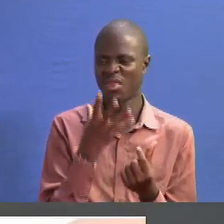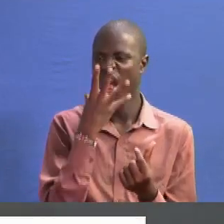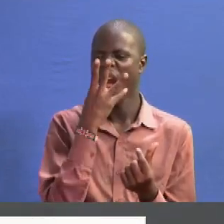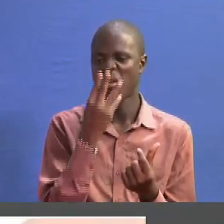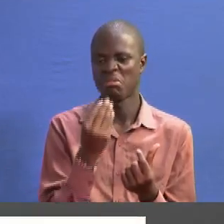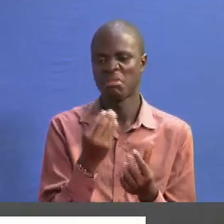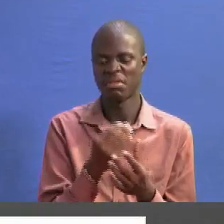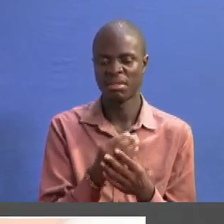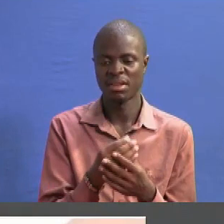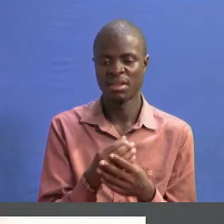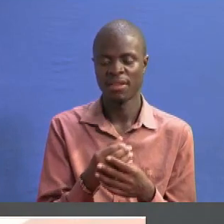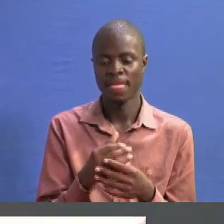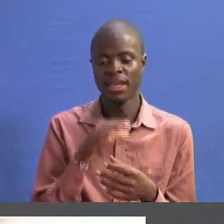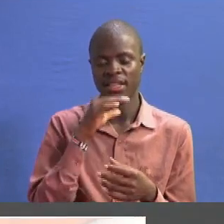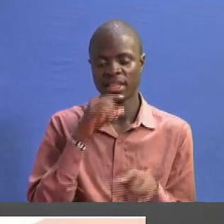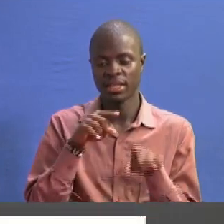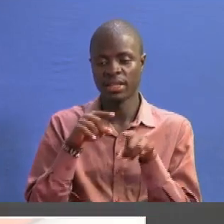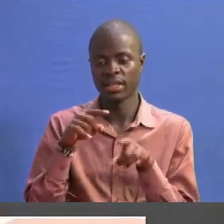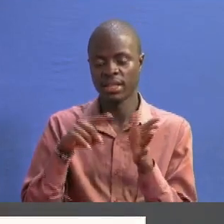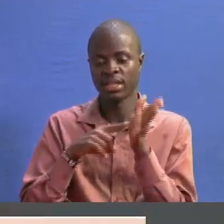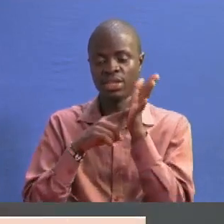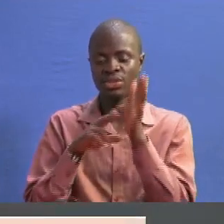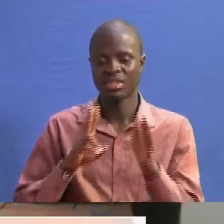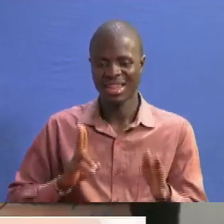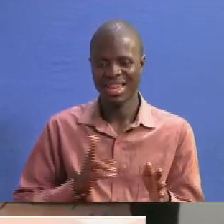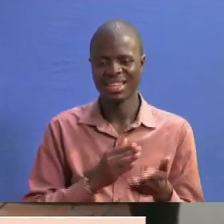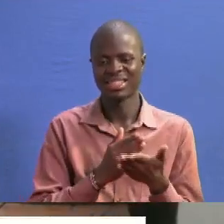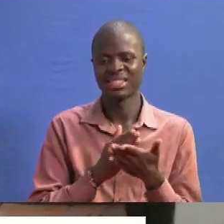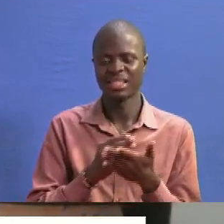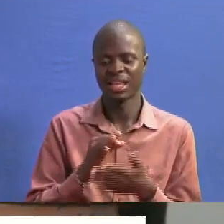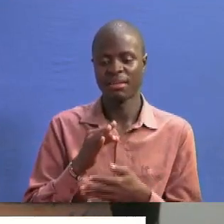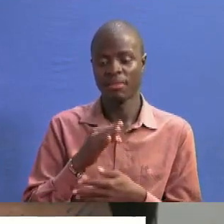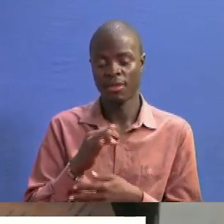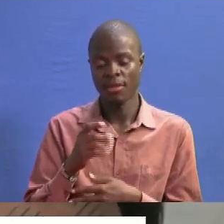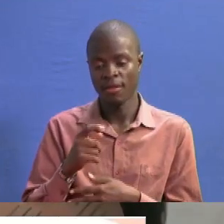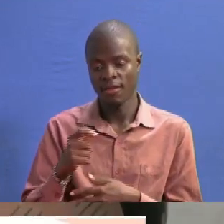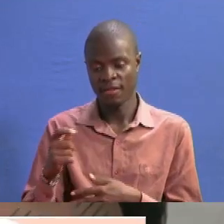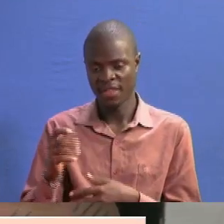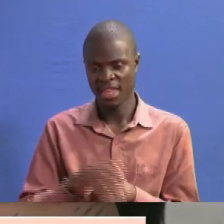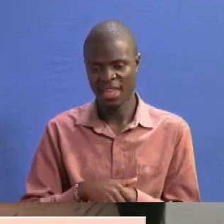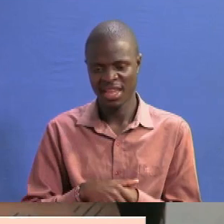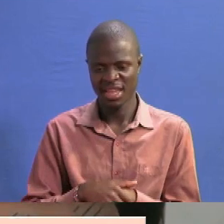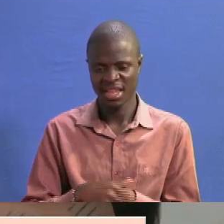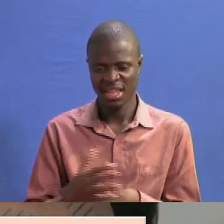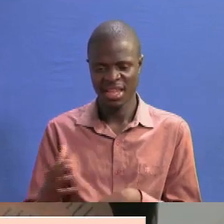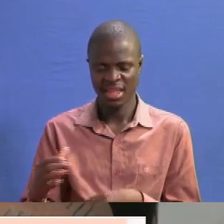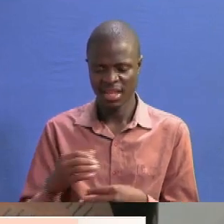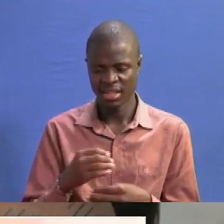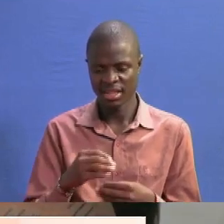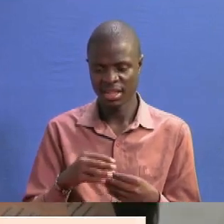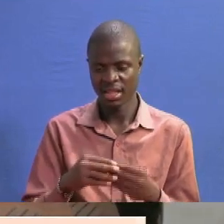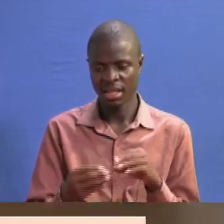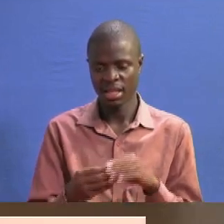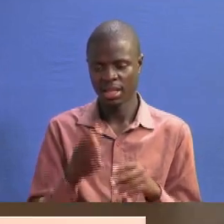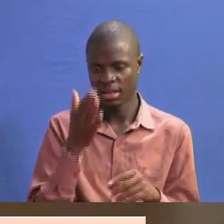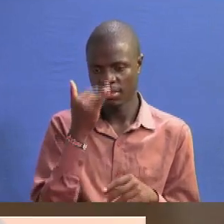huyu anatuonyesha baadhi ya bidhaa zilizoundwa na wanafunzi wa chuo cha Kenyatta ili kusisitiza haja ya ubunifu na sanaa kama njia kupunguza limbikizo la